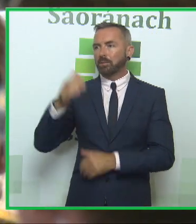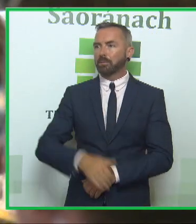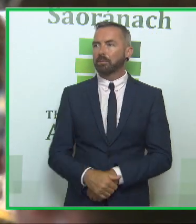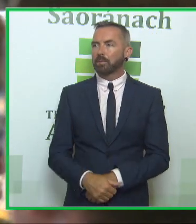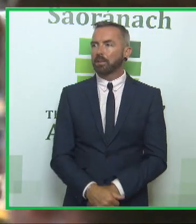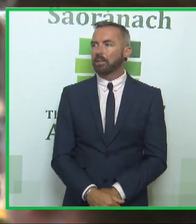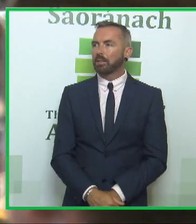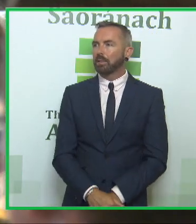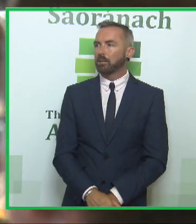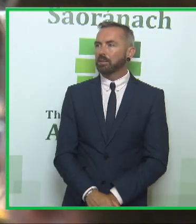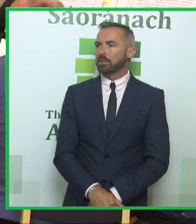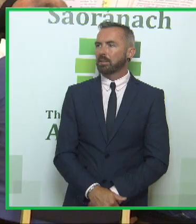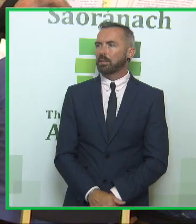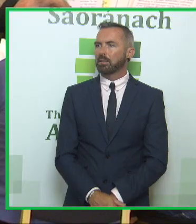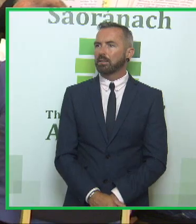13.